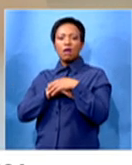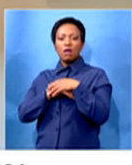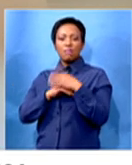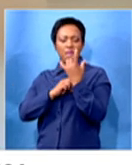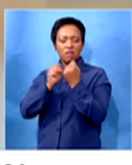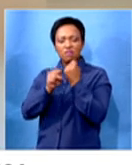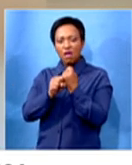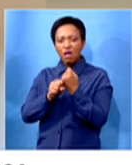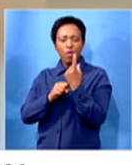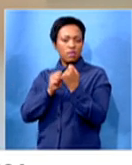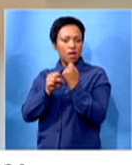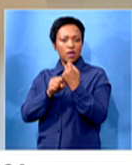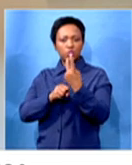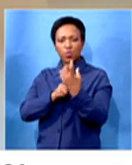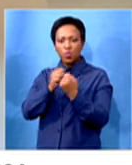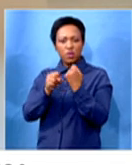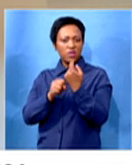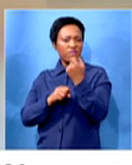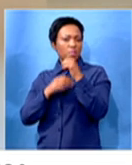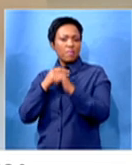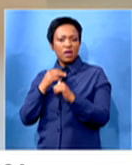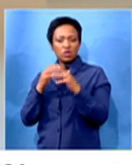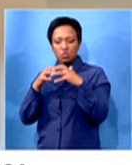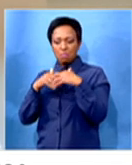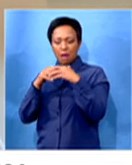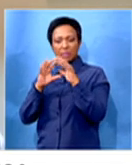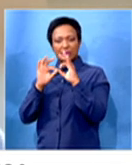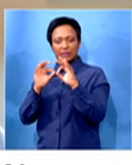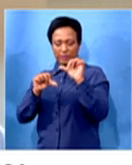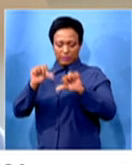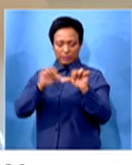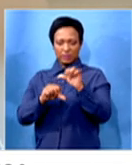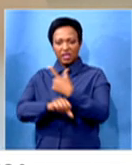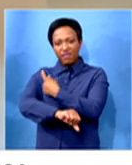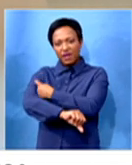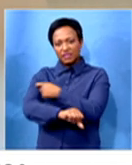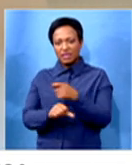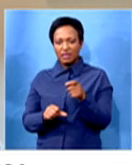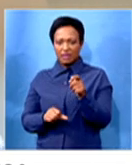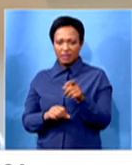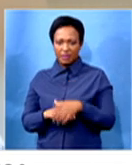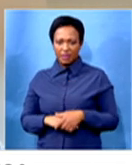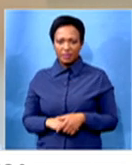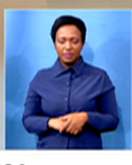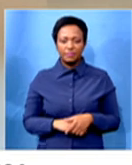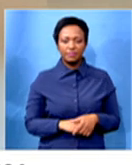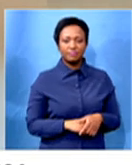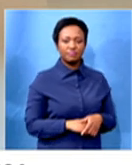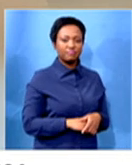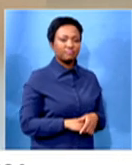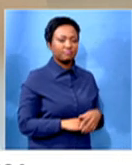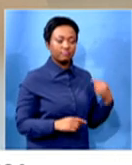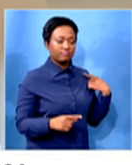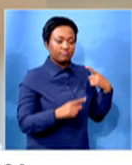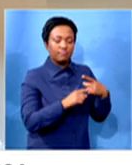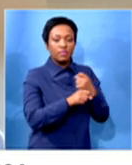couple of months, 2 years, what do we look at to get a proper vaccine going? Certainly, I've never seen in history